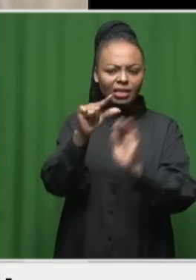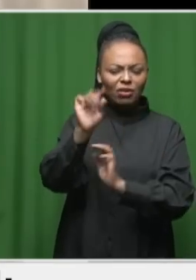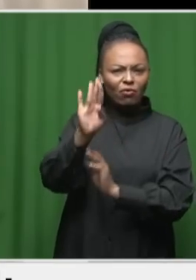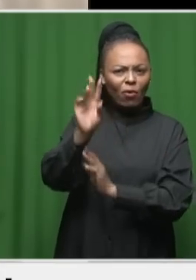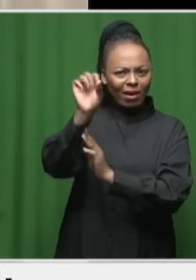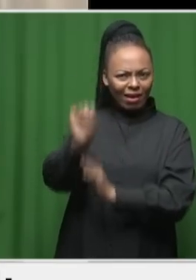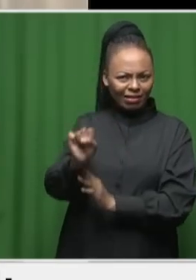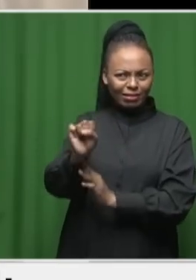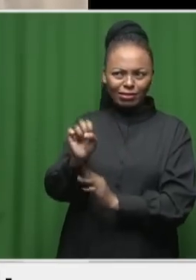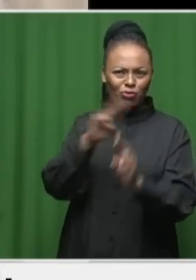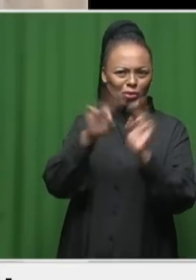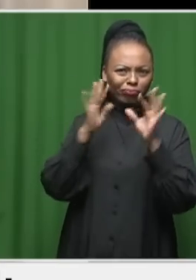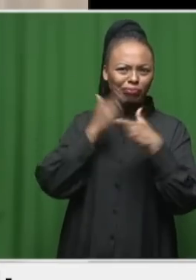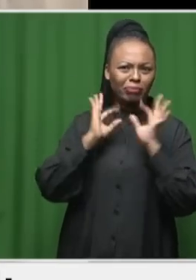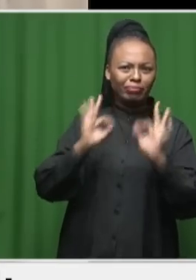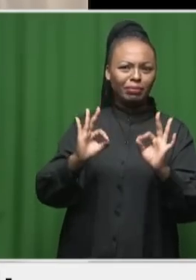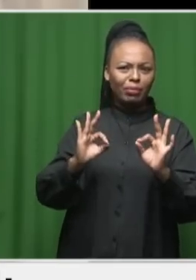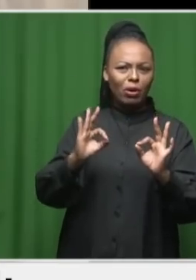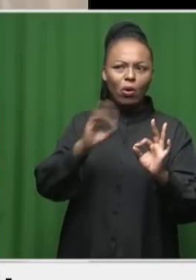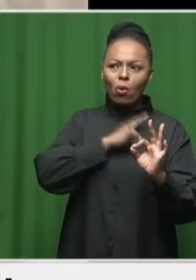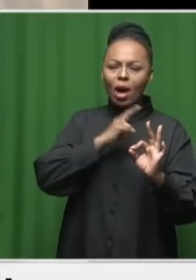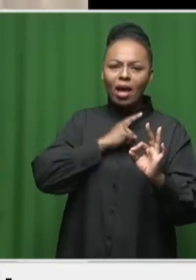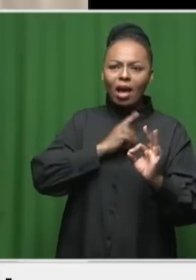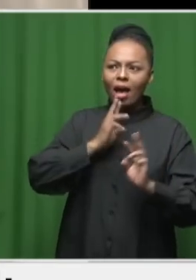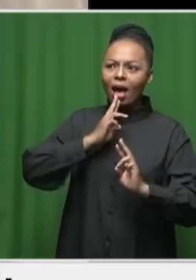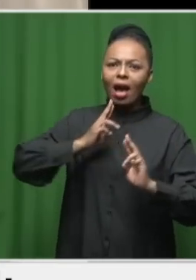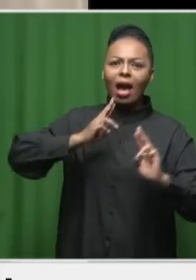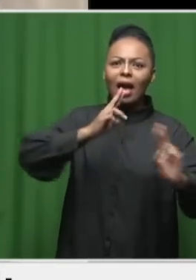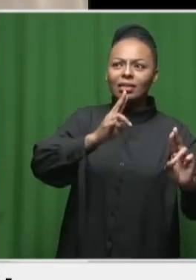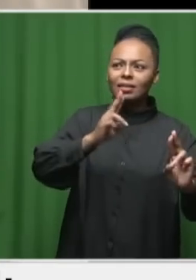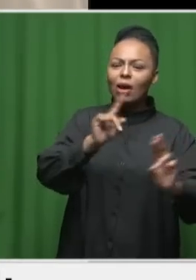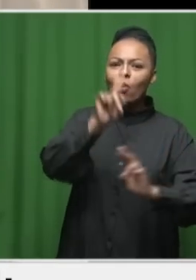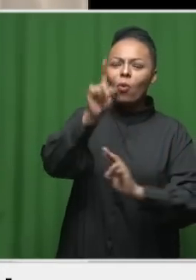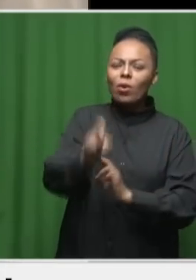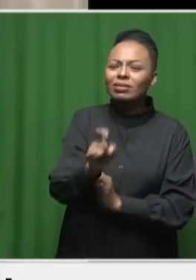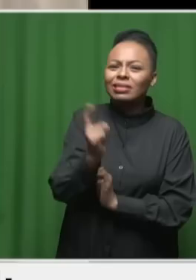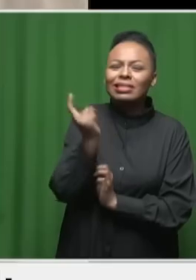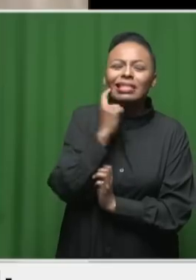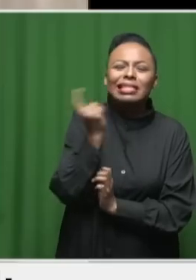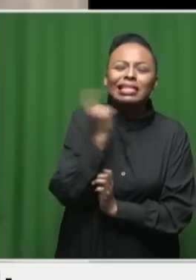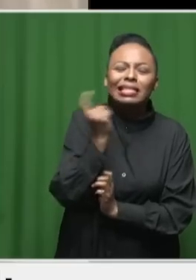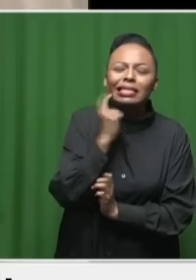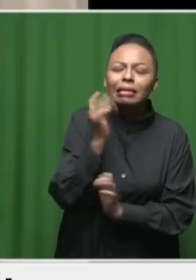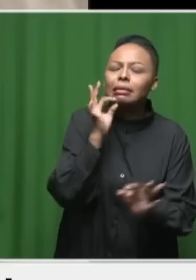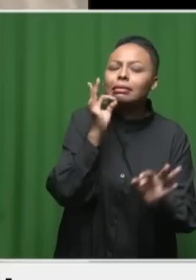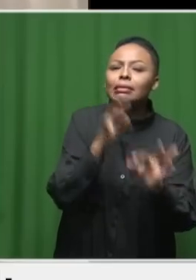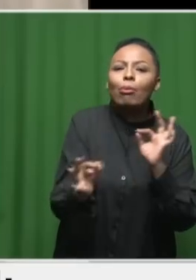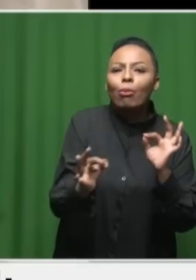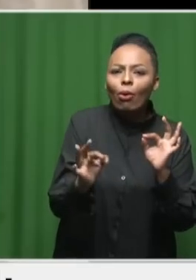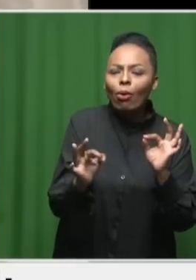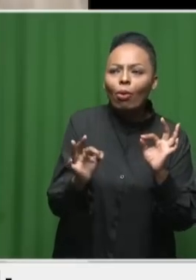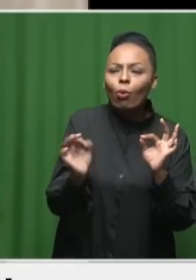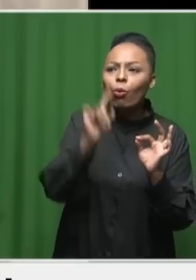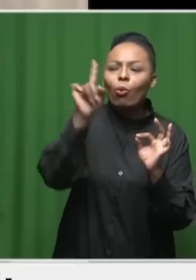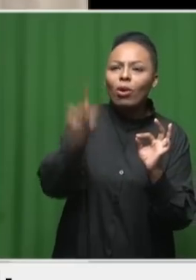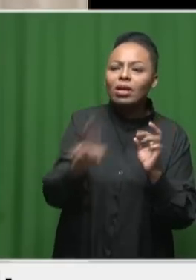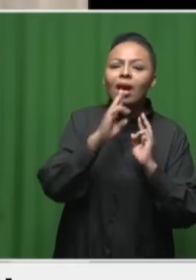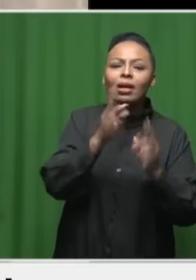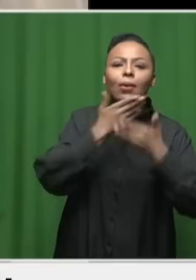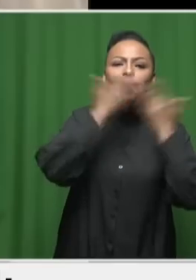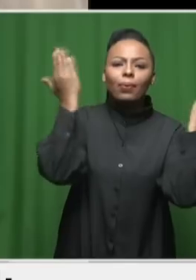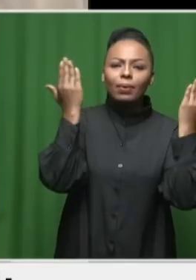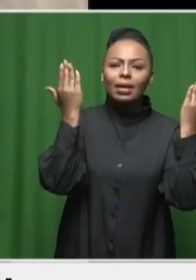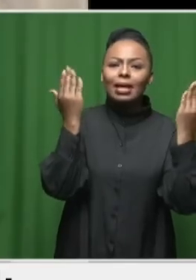is complicit, nobody's answering the most easiest puzzle. Nobody's solving the most easiest puzzle to solve, which is